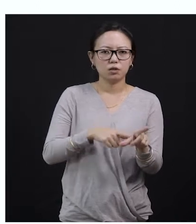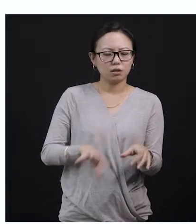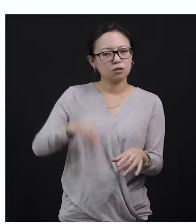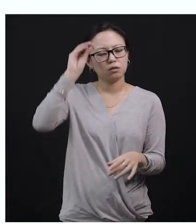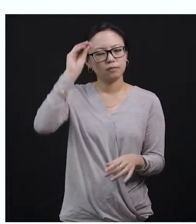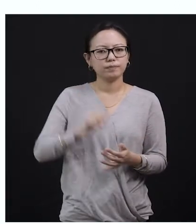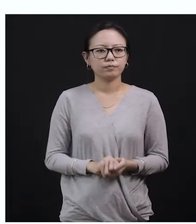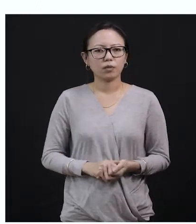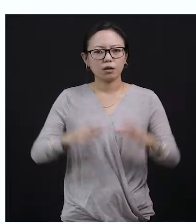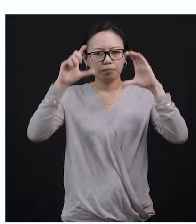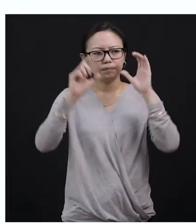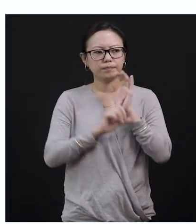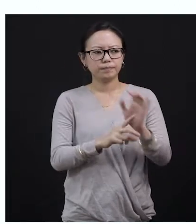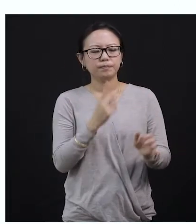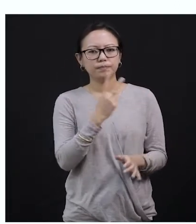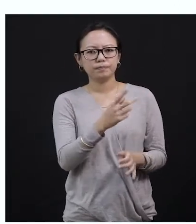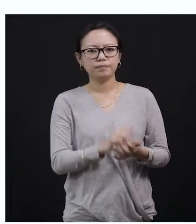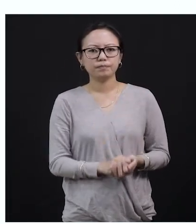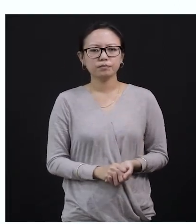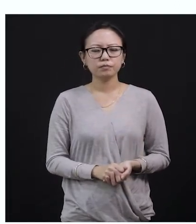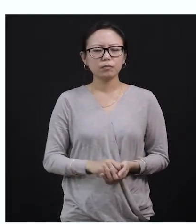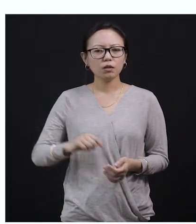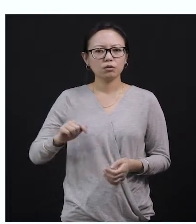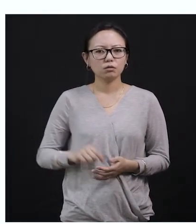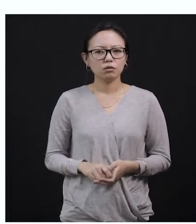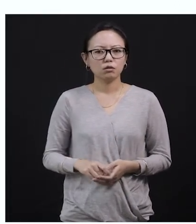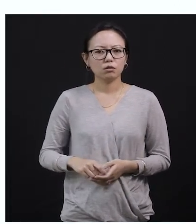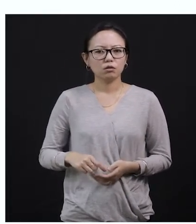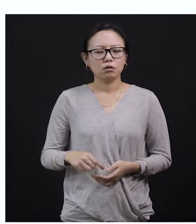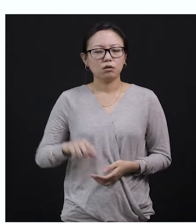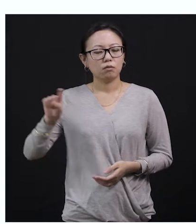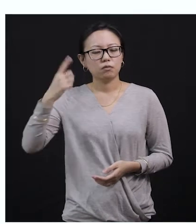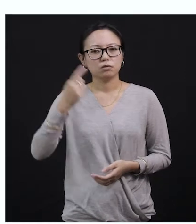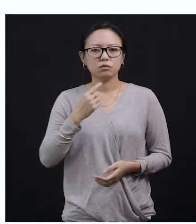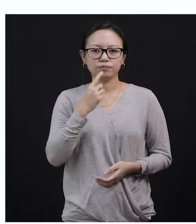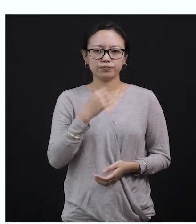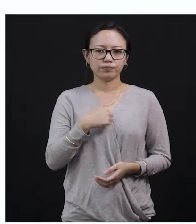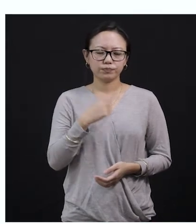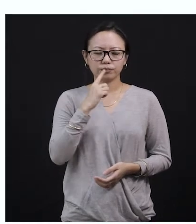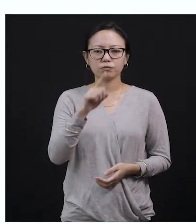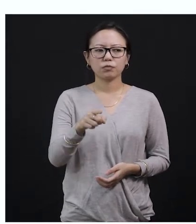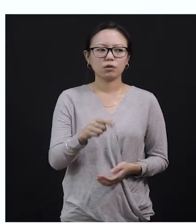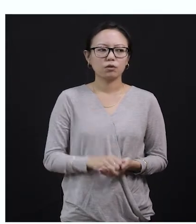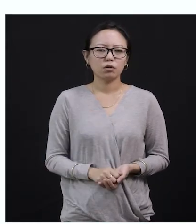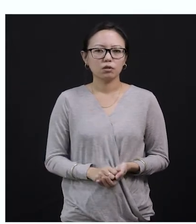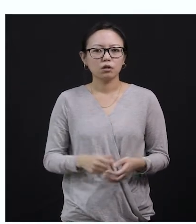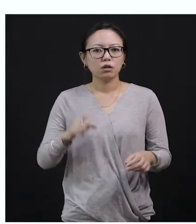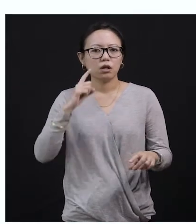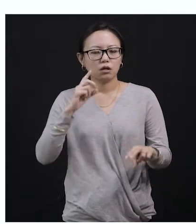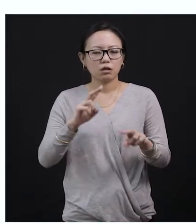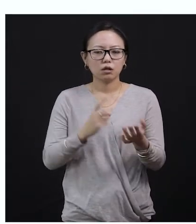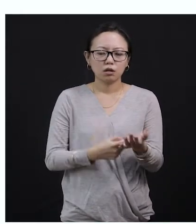learned. So first, I told you that they have started using iron tools, okay? So this civilization or